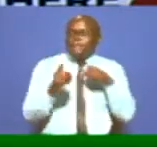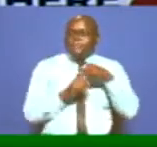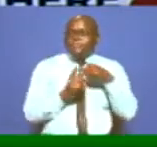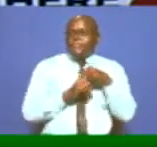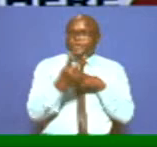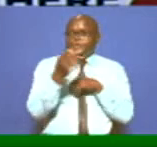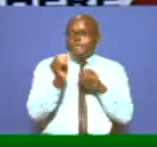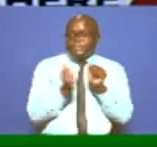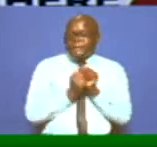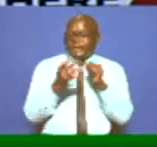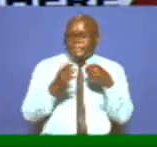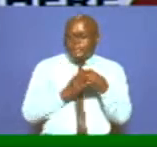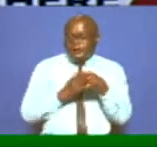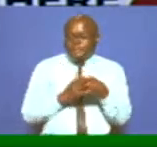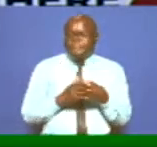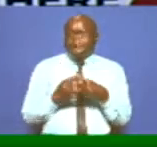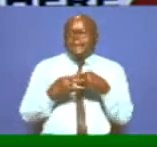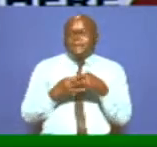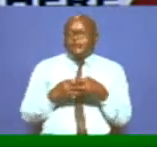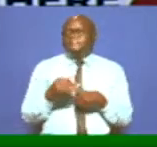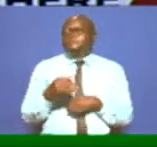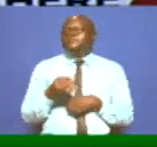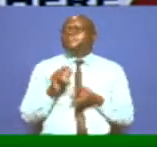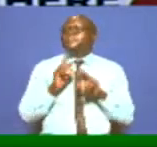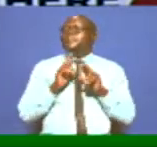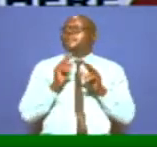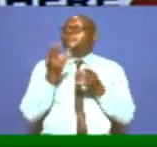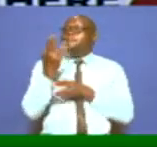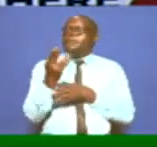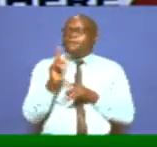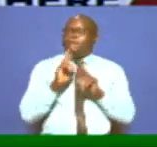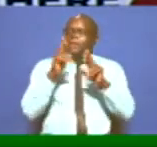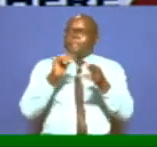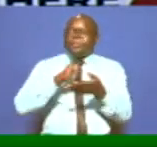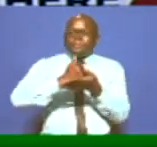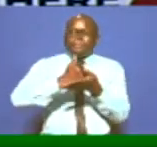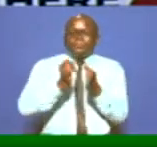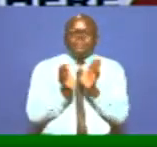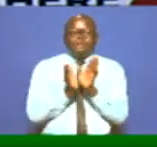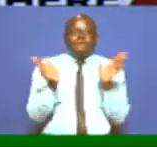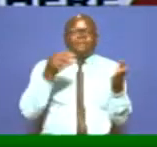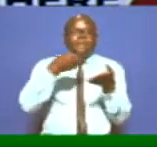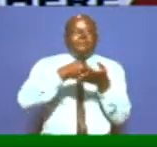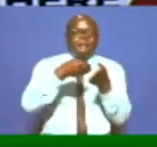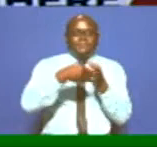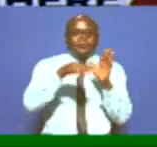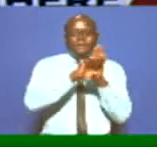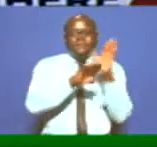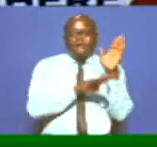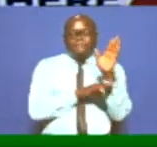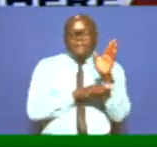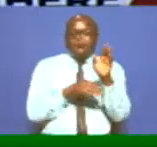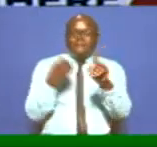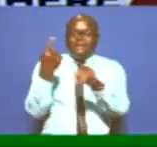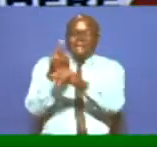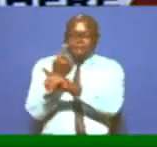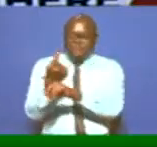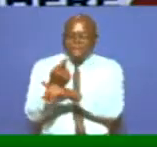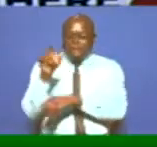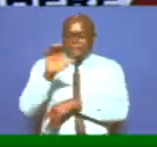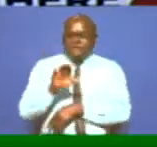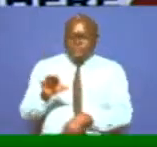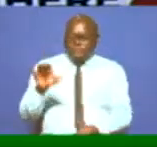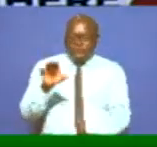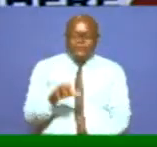June 2019. 4. Reports of the Auditor General and financial statements in respect of the following